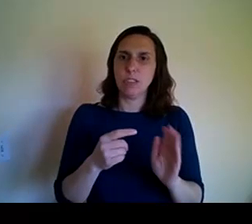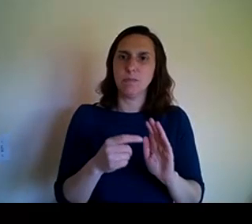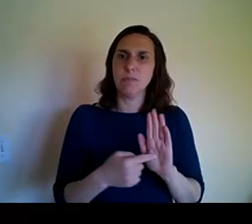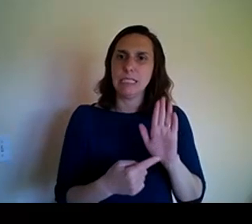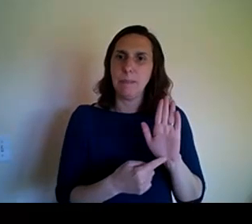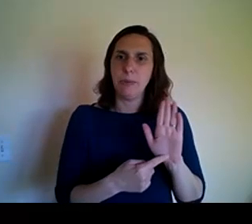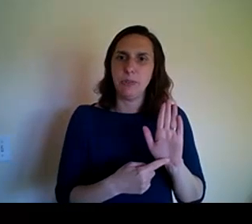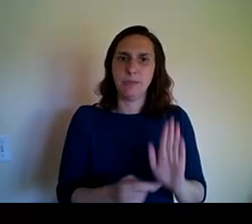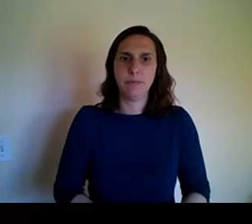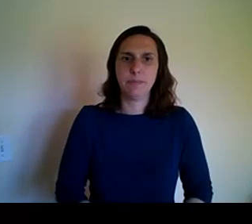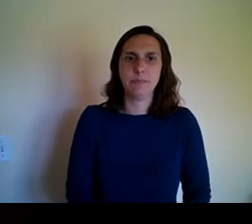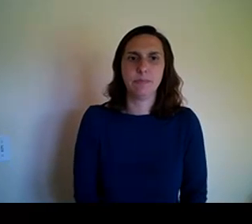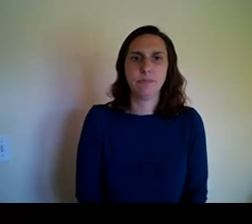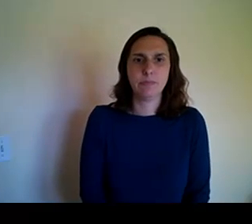again,